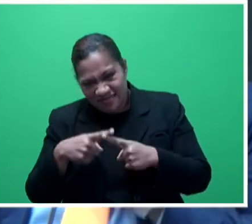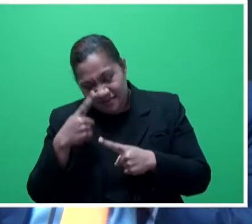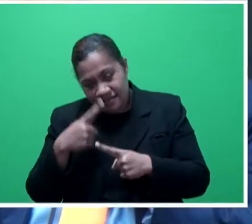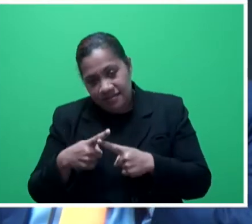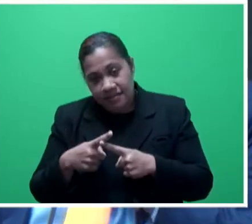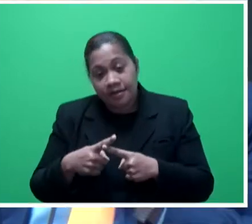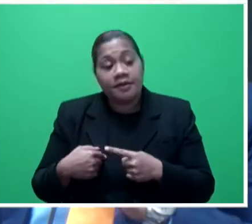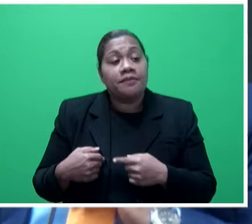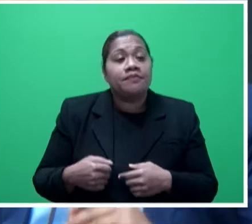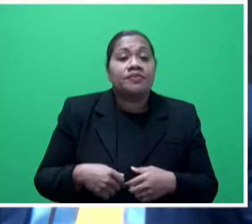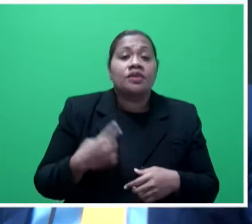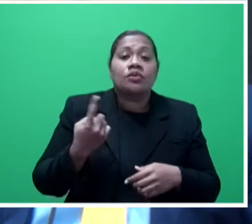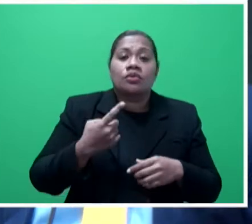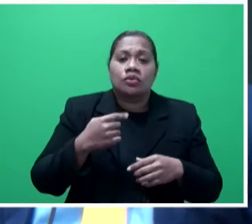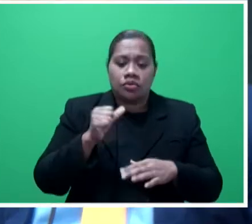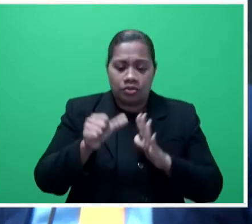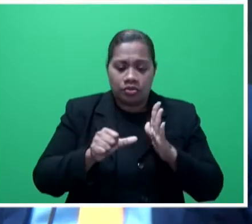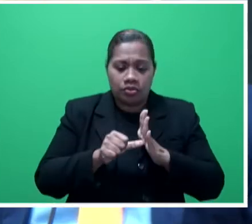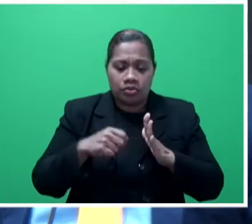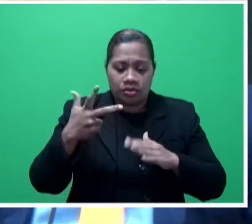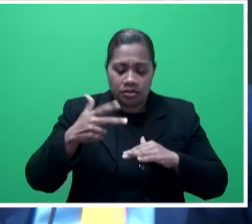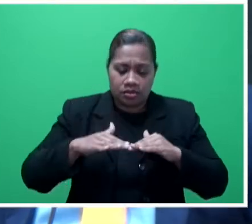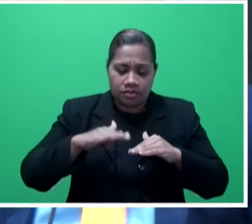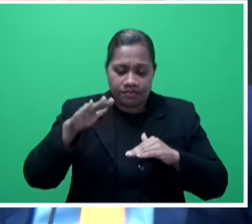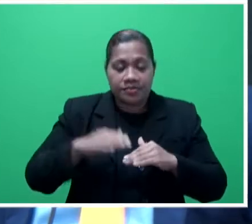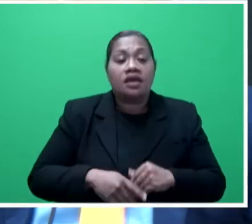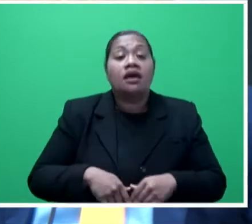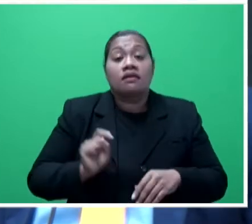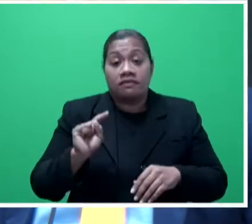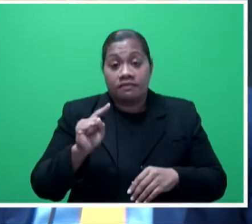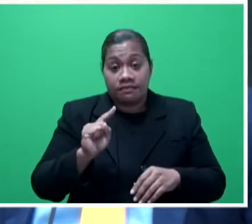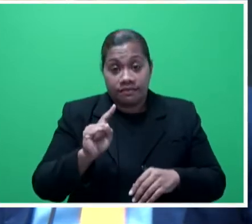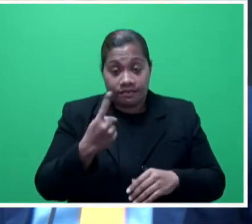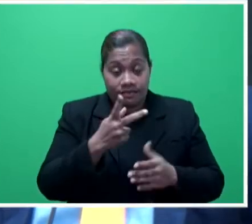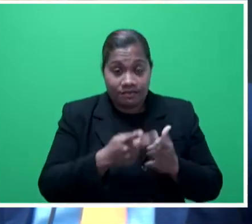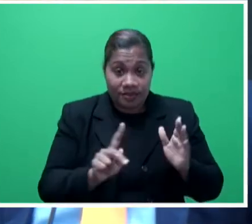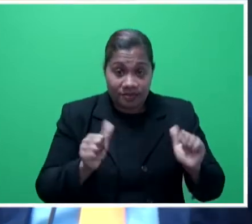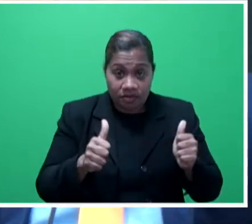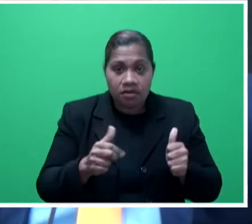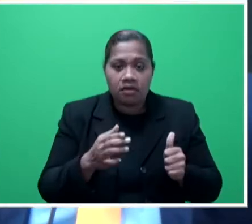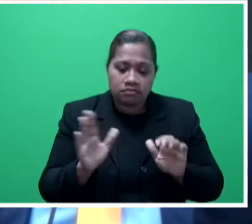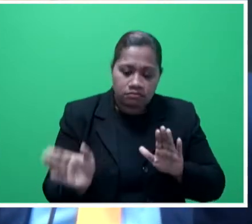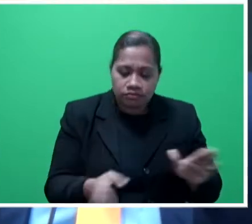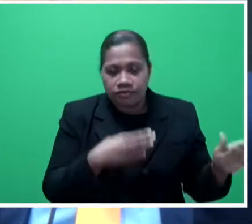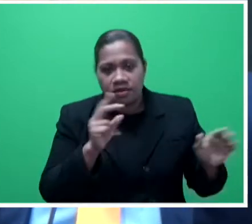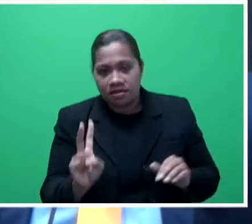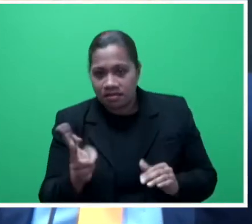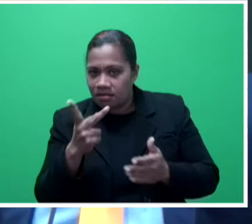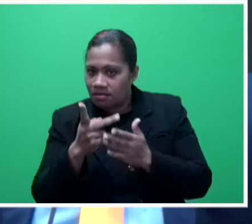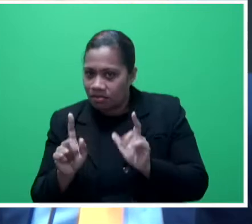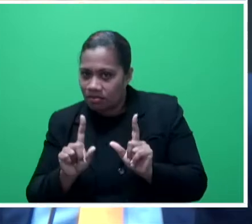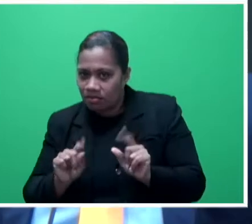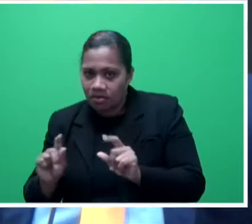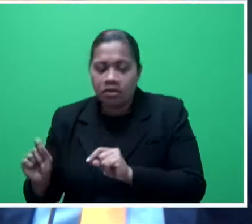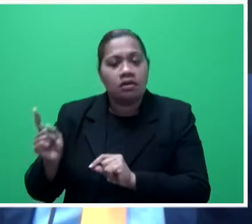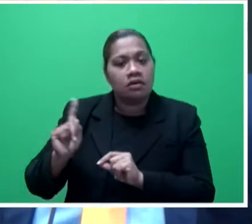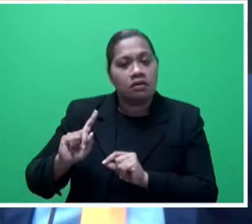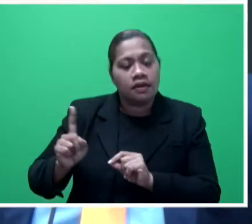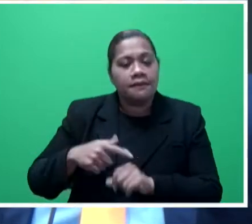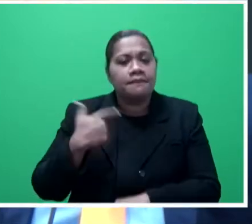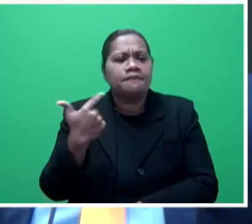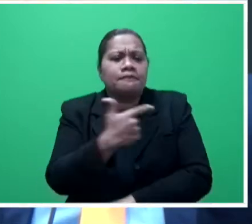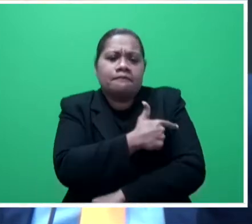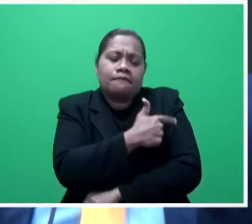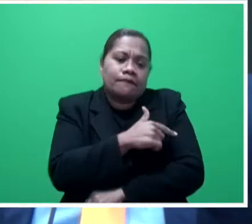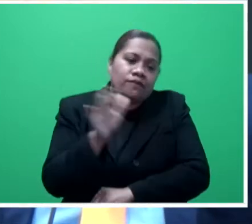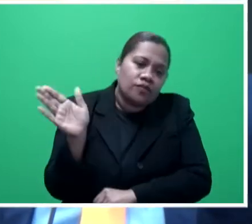also above 18. After the first phase, we then progressed with the second phase, which is vaccinating